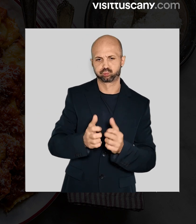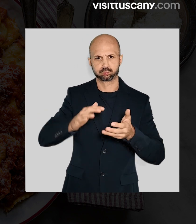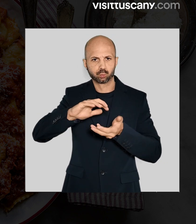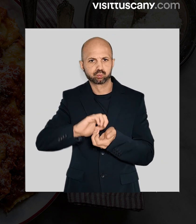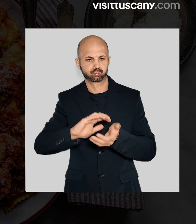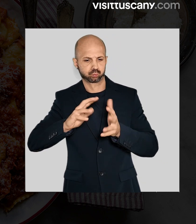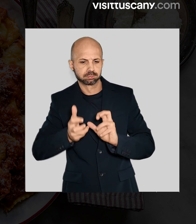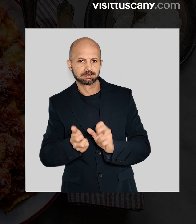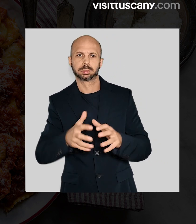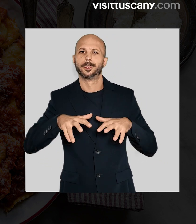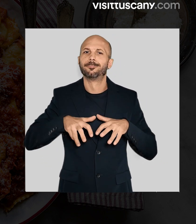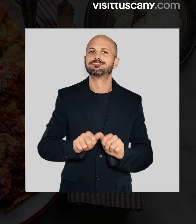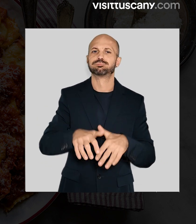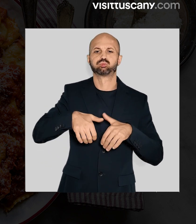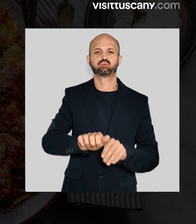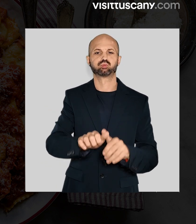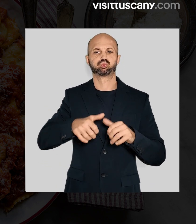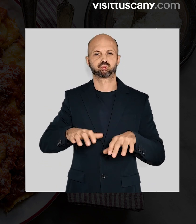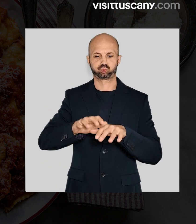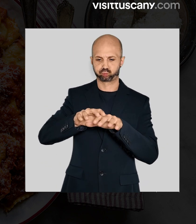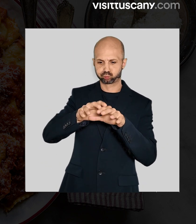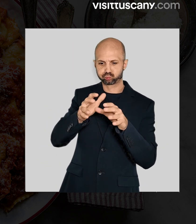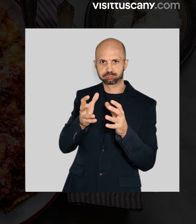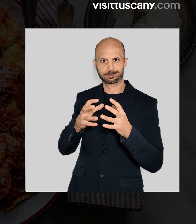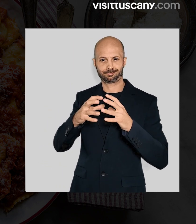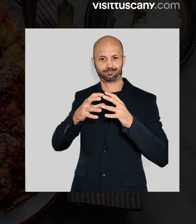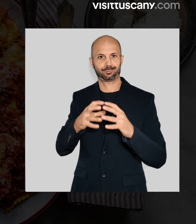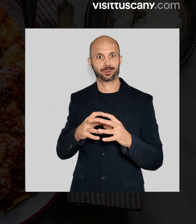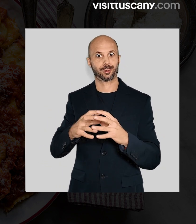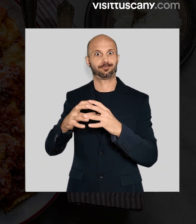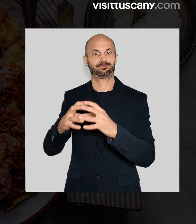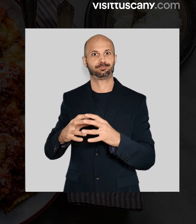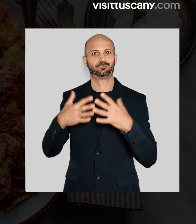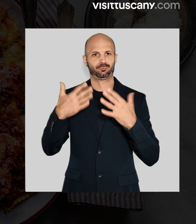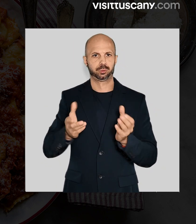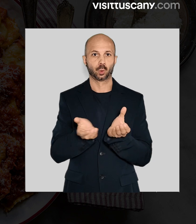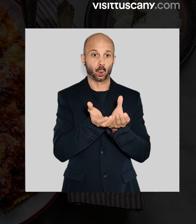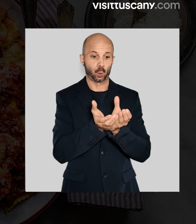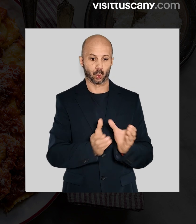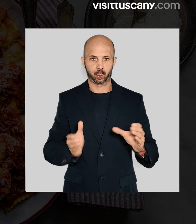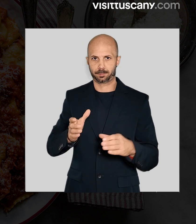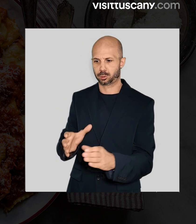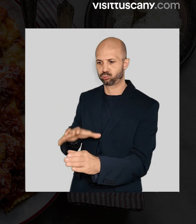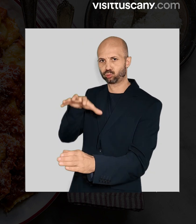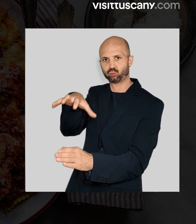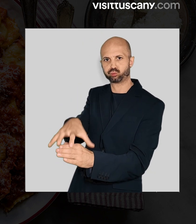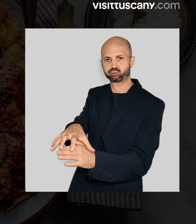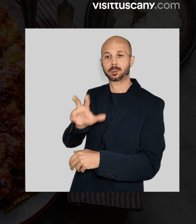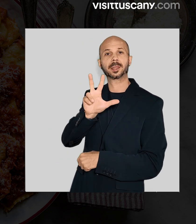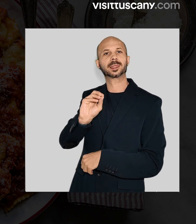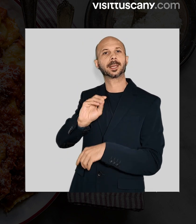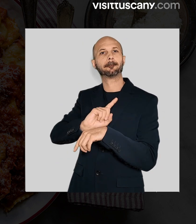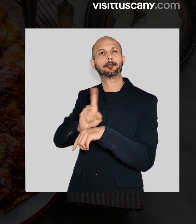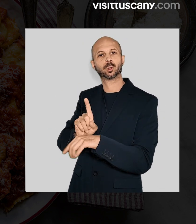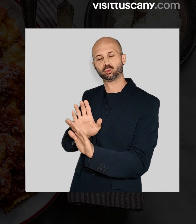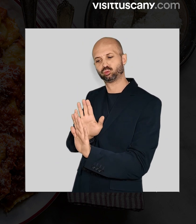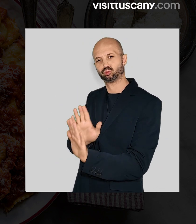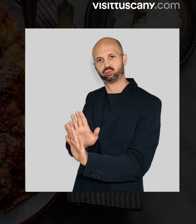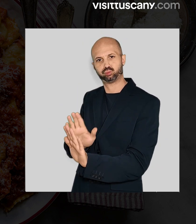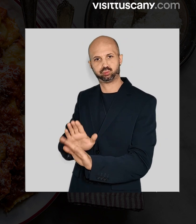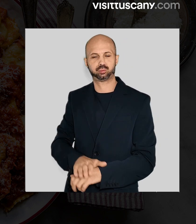Knead the dough. When it's smooth, silky and no longer sticky, cover with a bowl and let rest for 30 minutes.